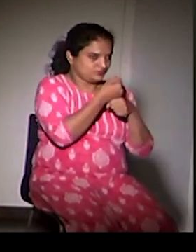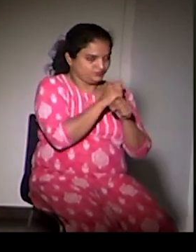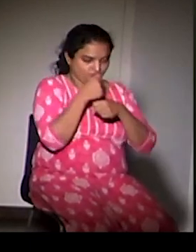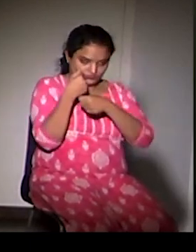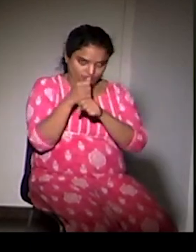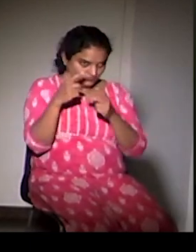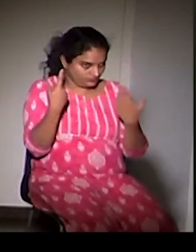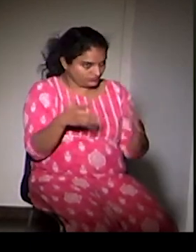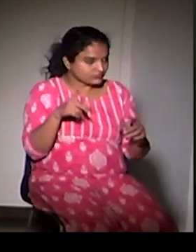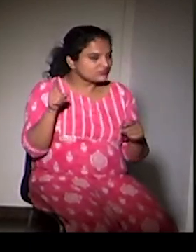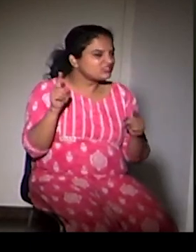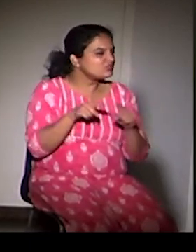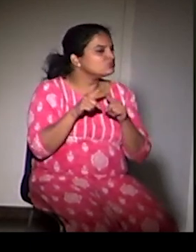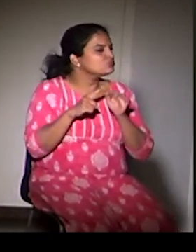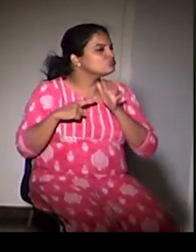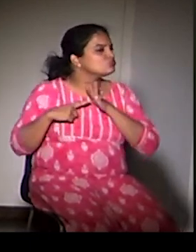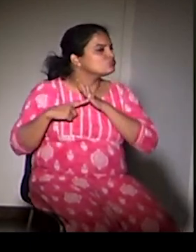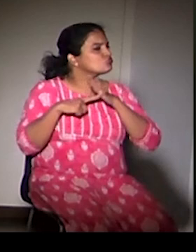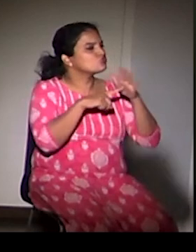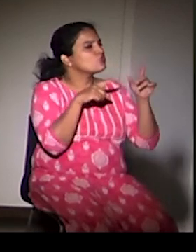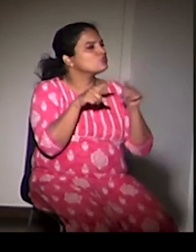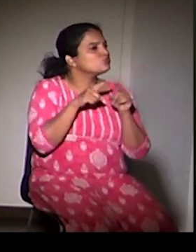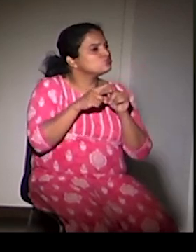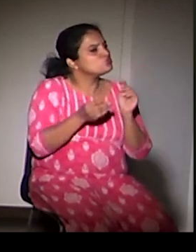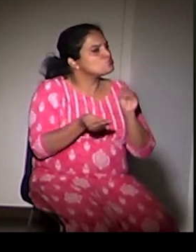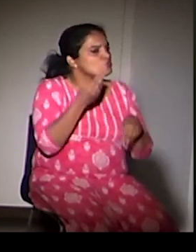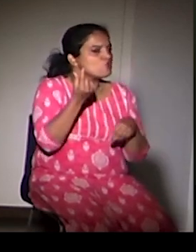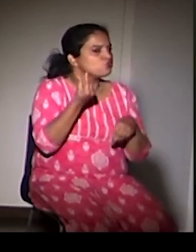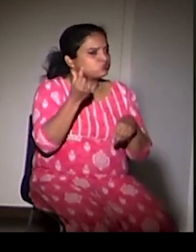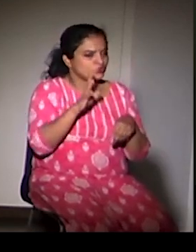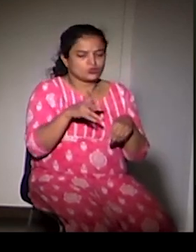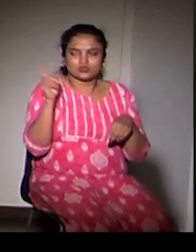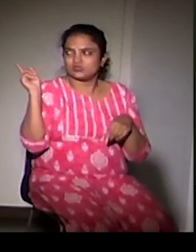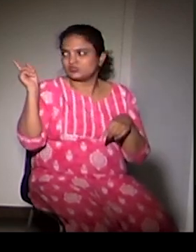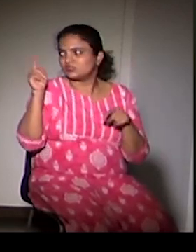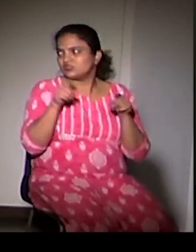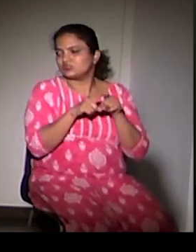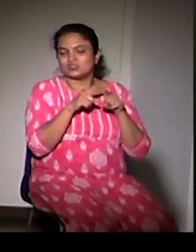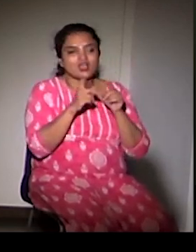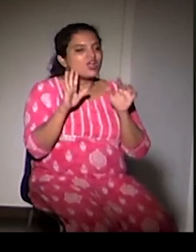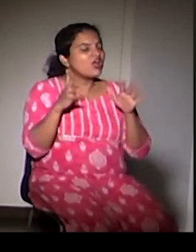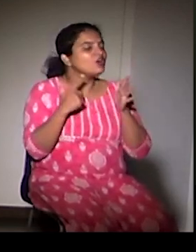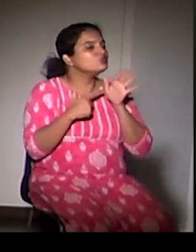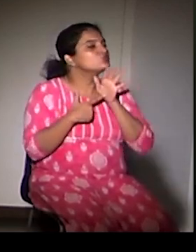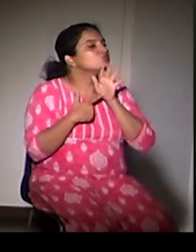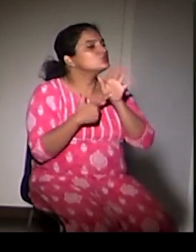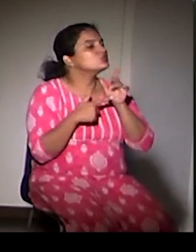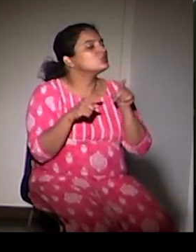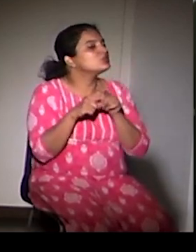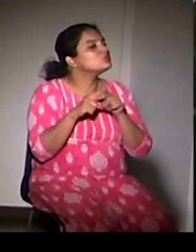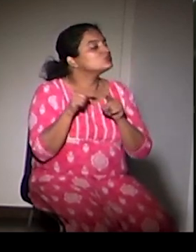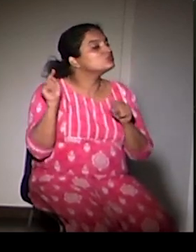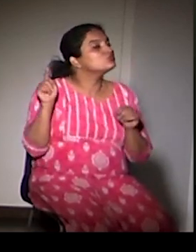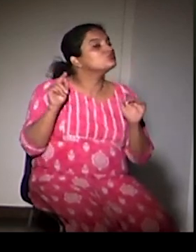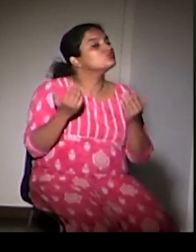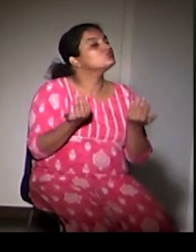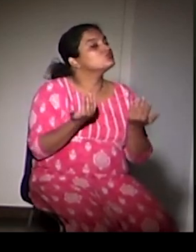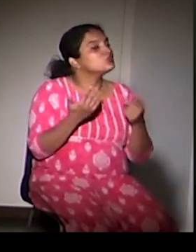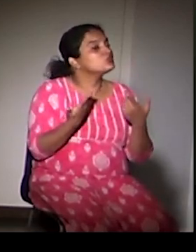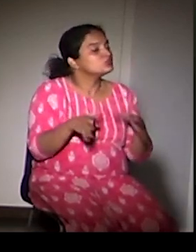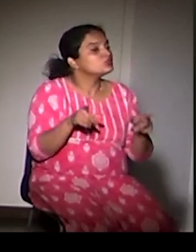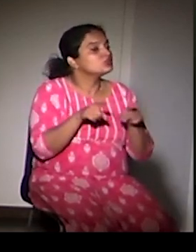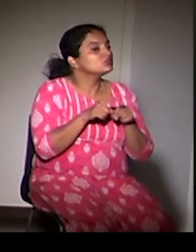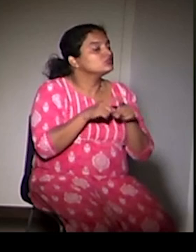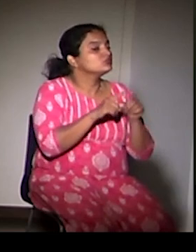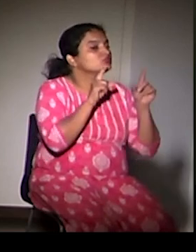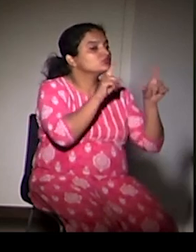completely dominate the collection in the museum. And I think it just shows how it is possible for museums